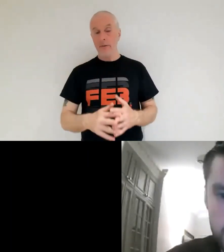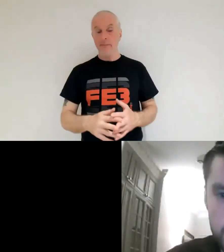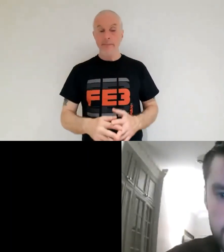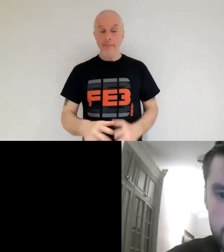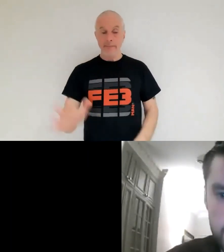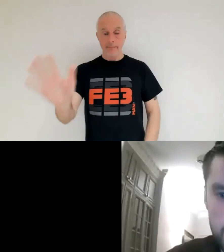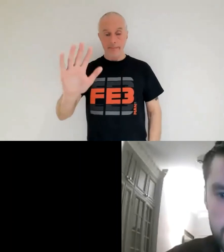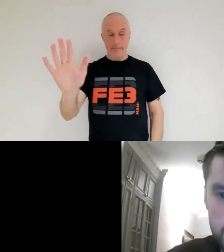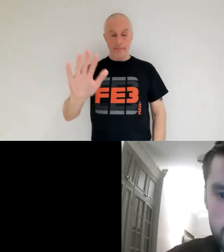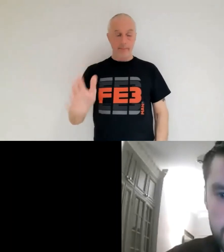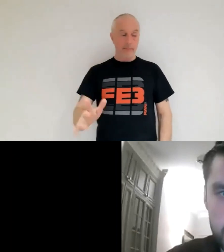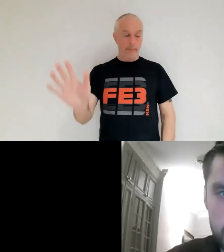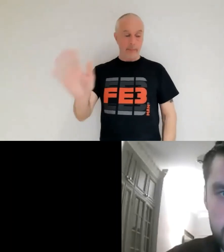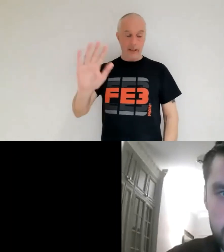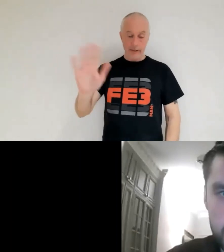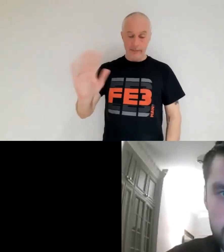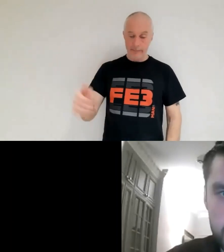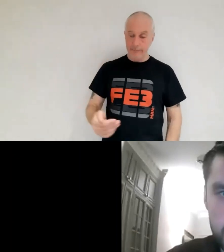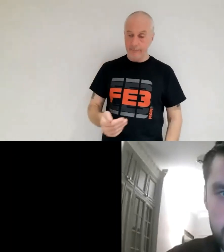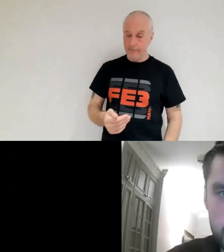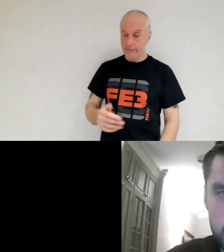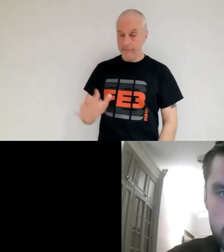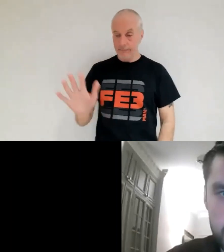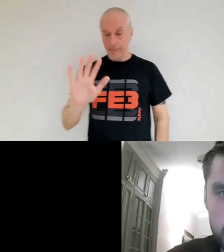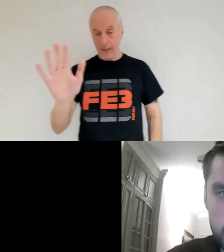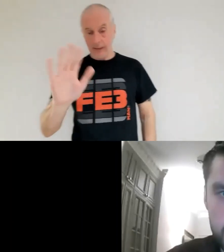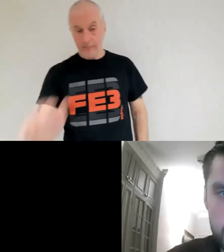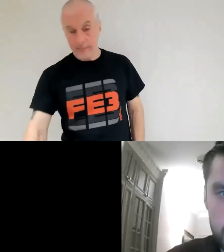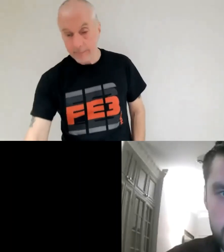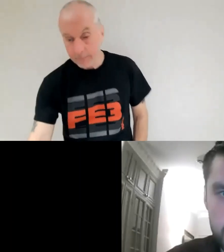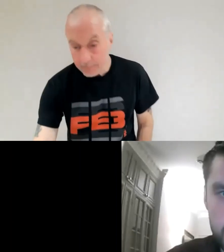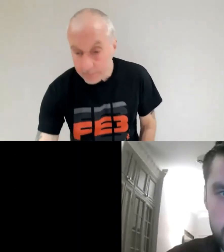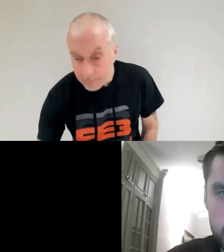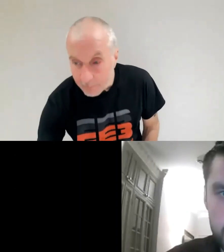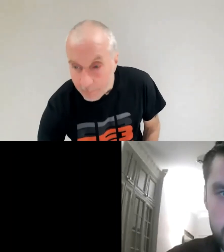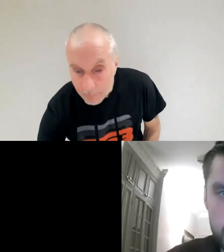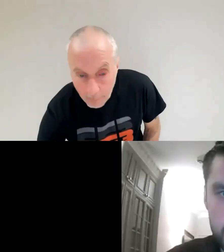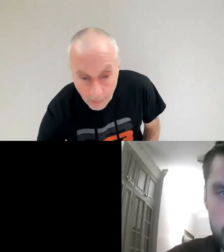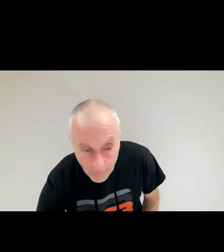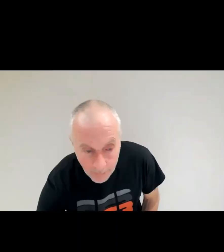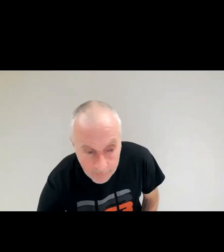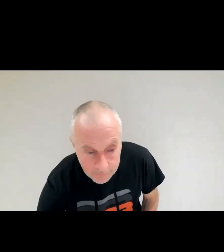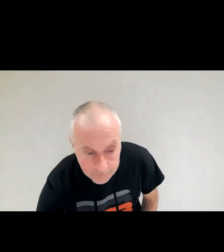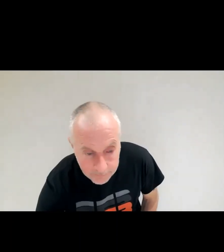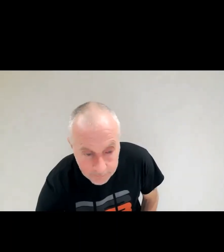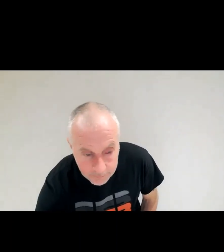have a good evening, everybody, and we'll see you again soon. Bye for now. Bye-bye.